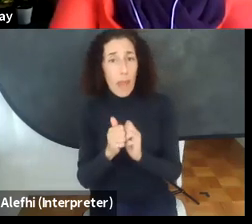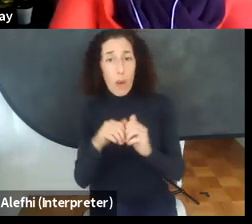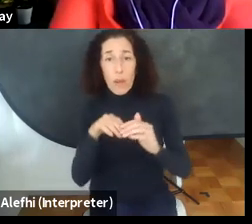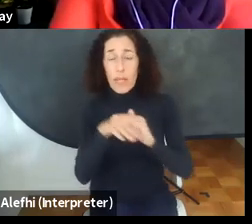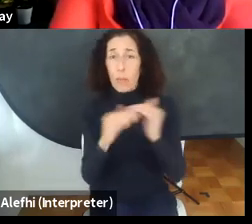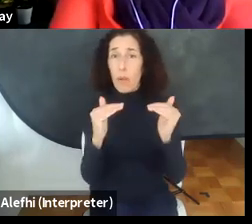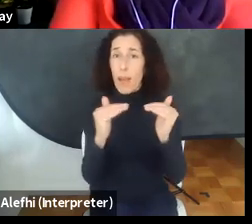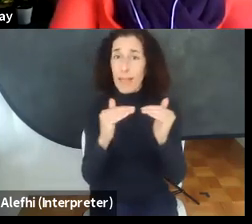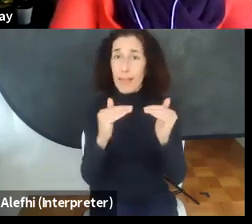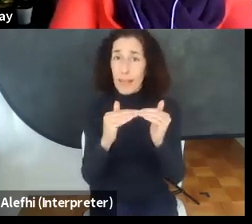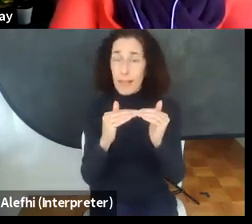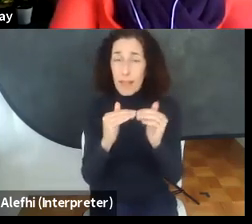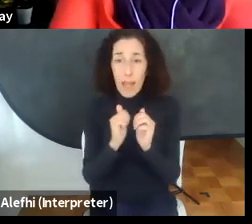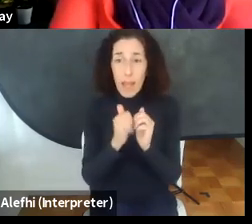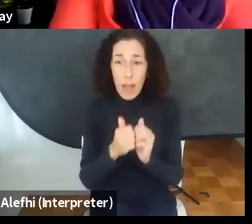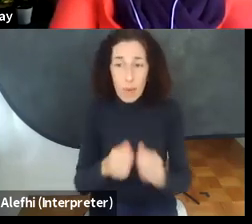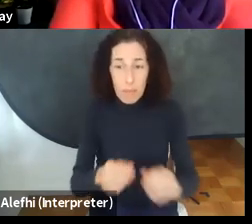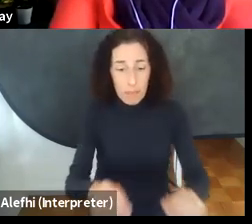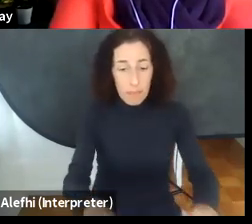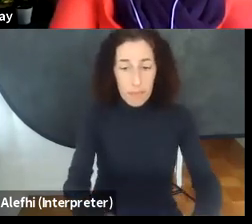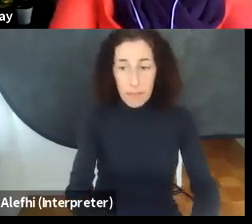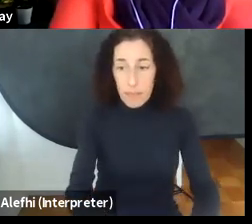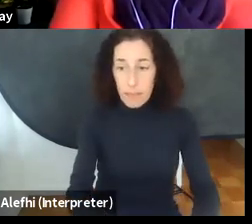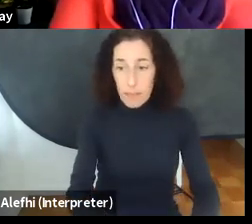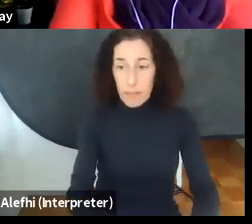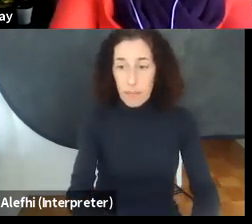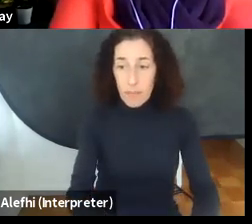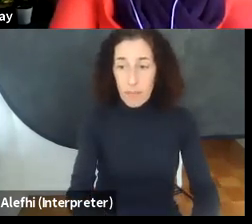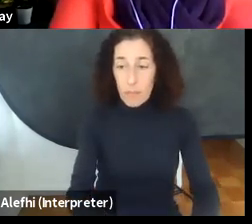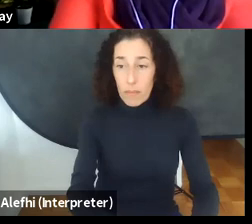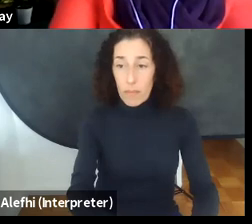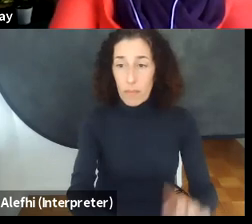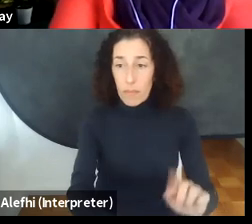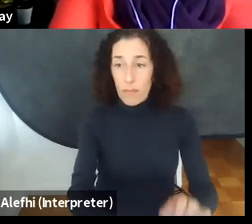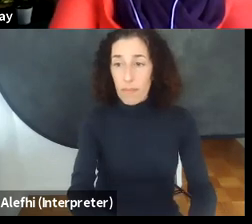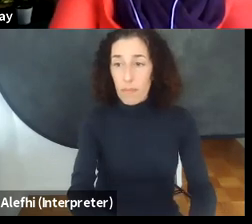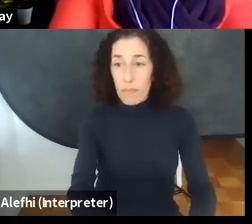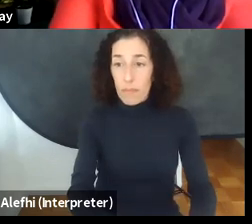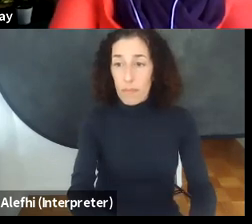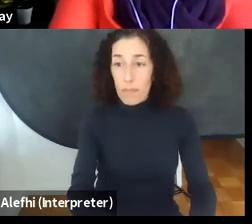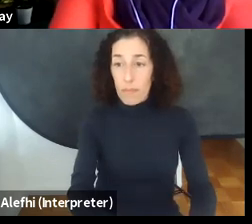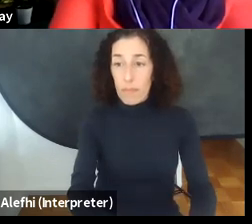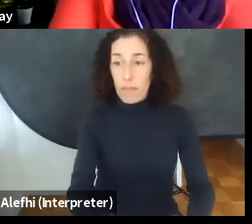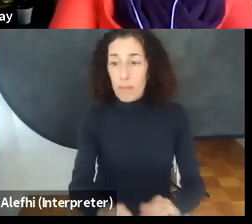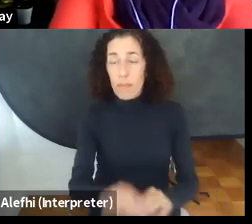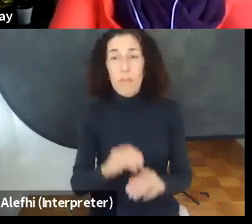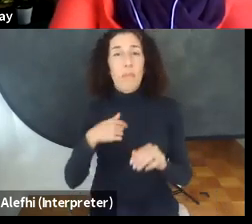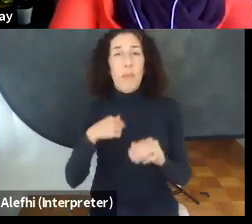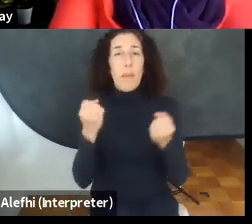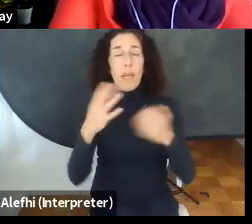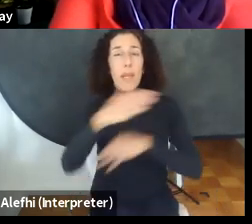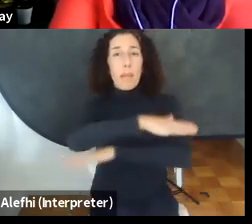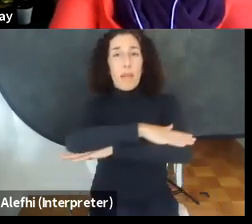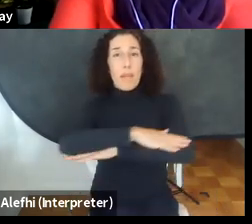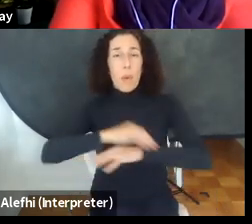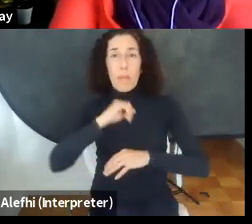virtually? And luckily Zoom is accessible, but there's many platforms that are not accessible. Online learning,